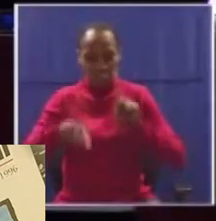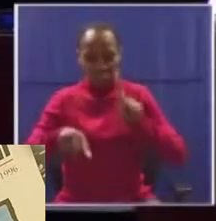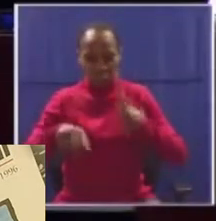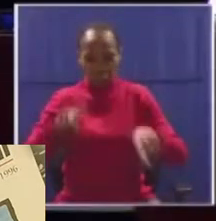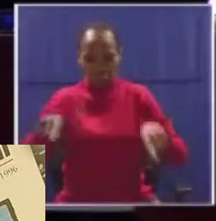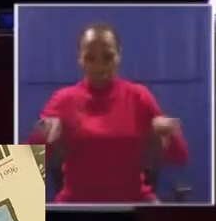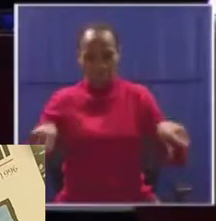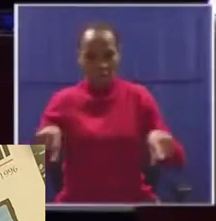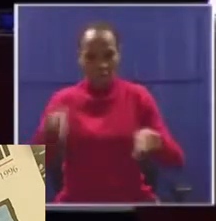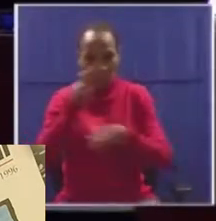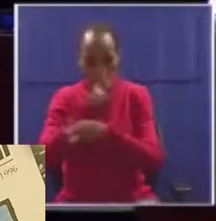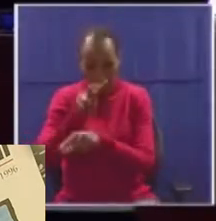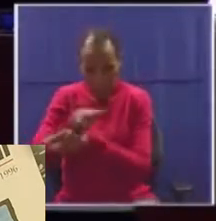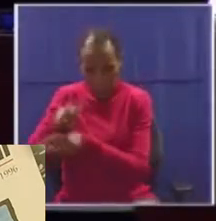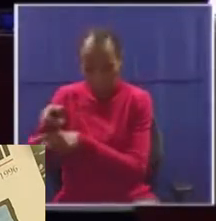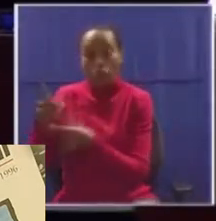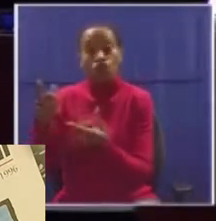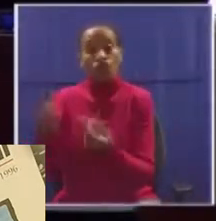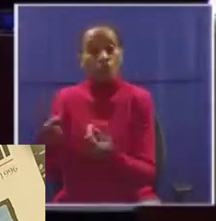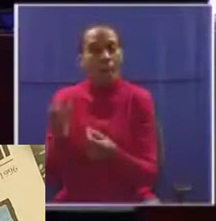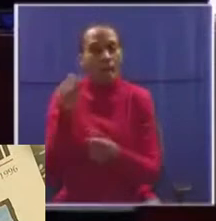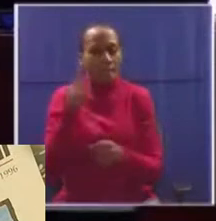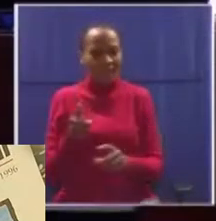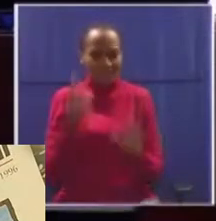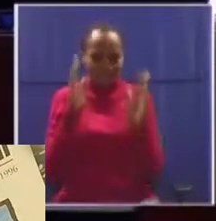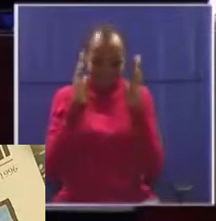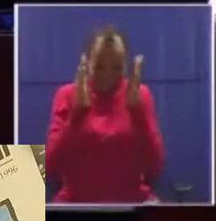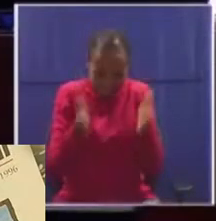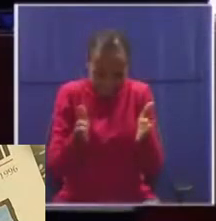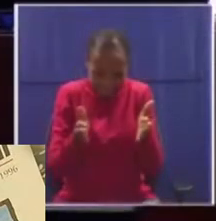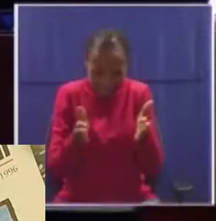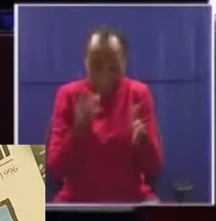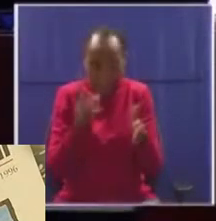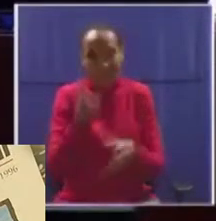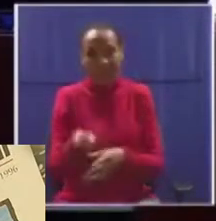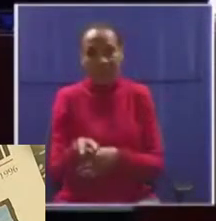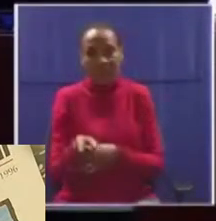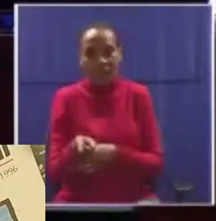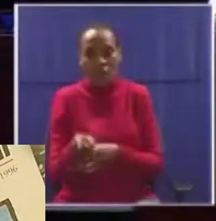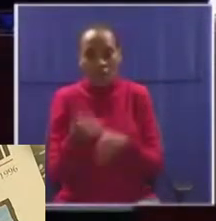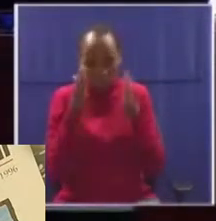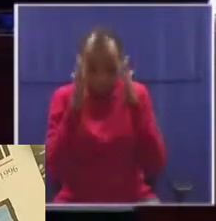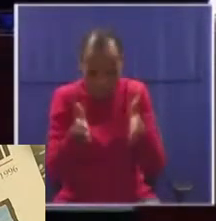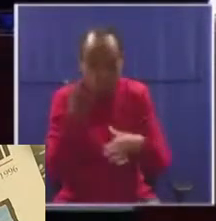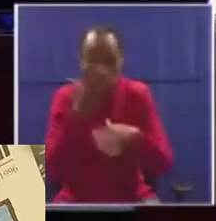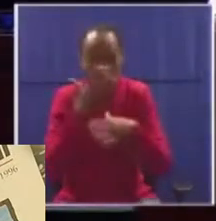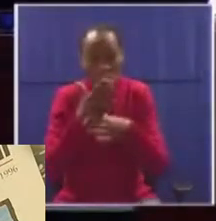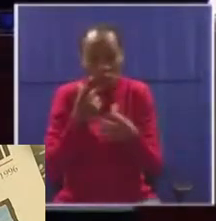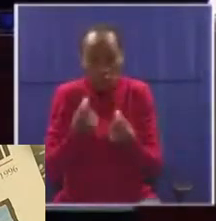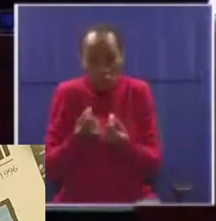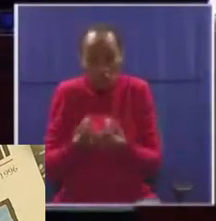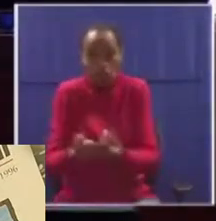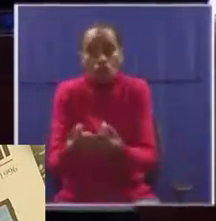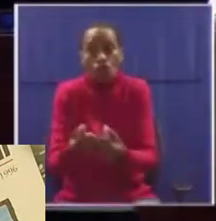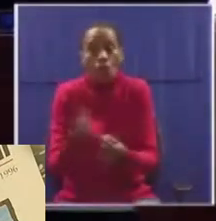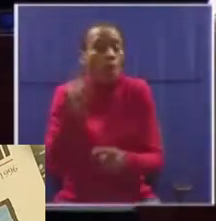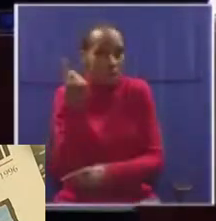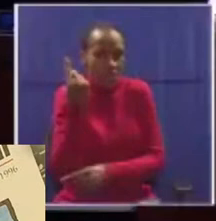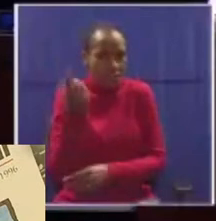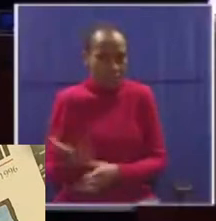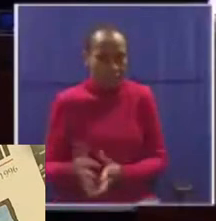surveillance must be strictly Limited so the purposes to which they are